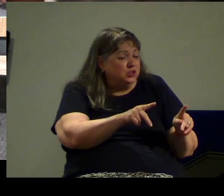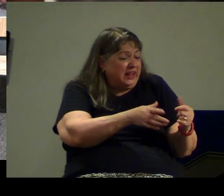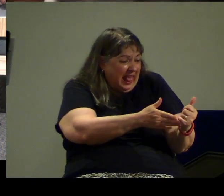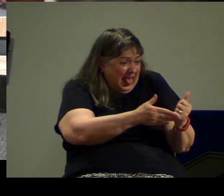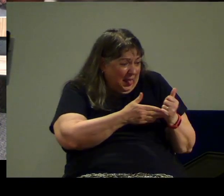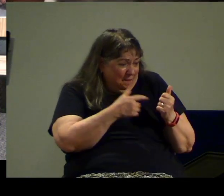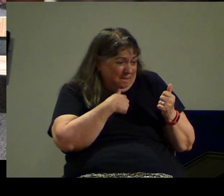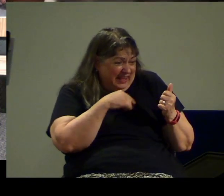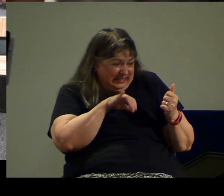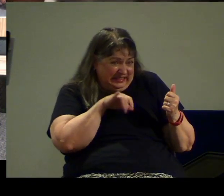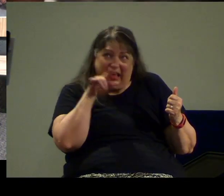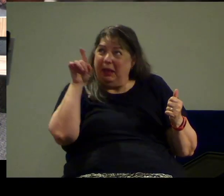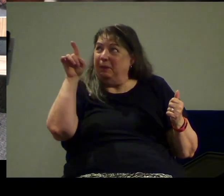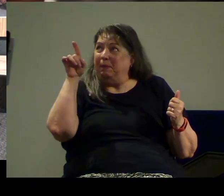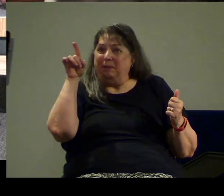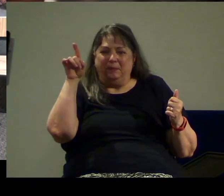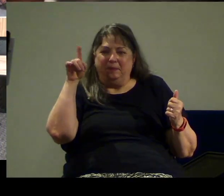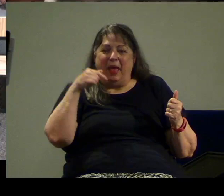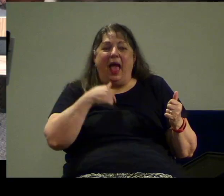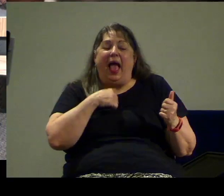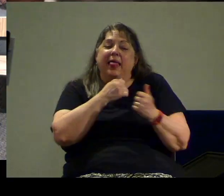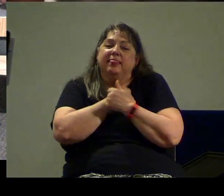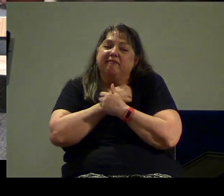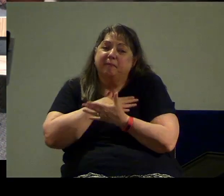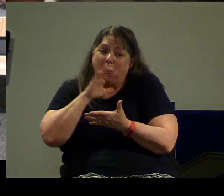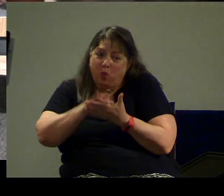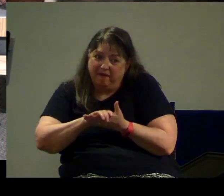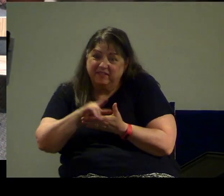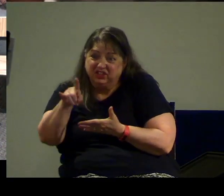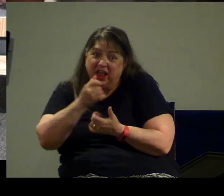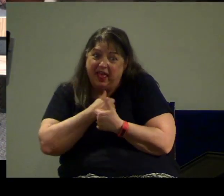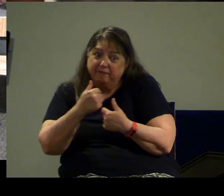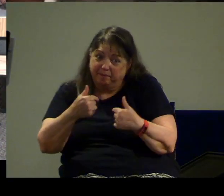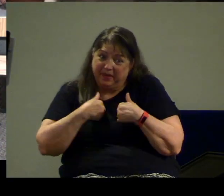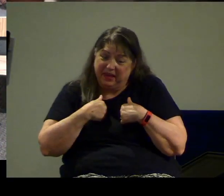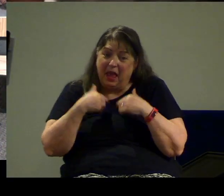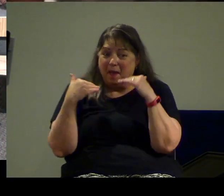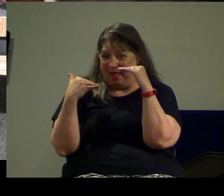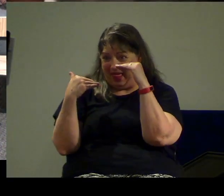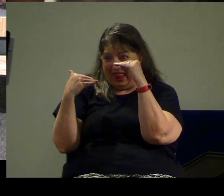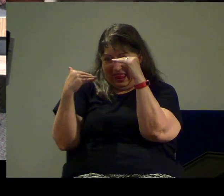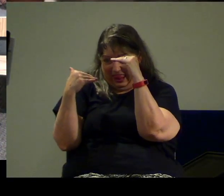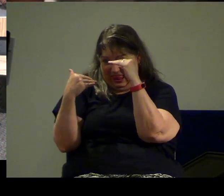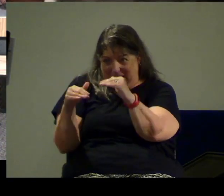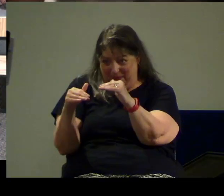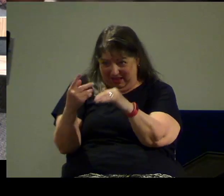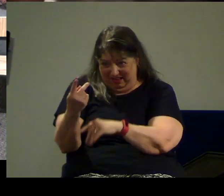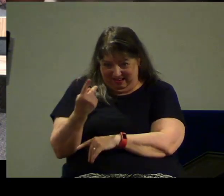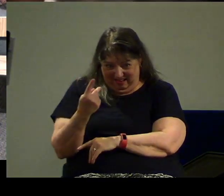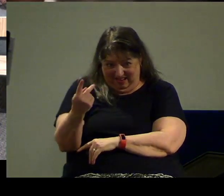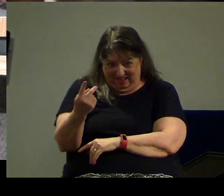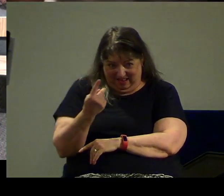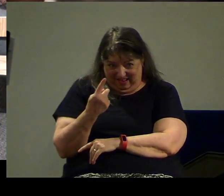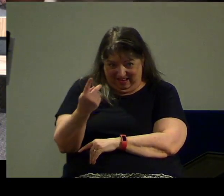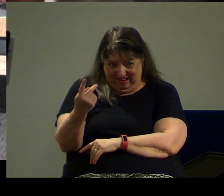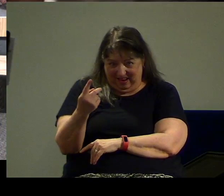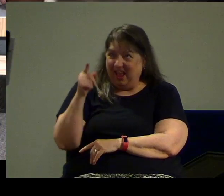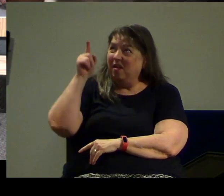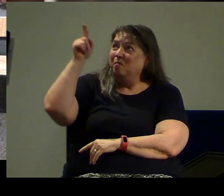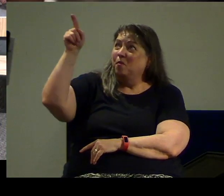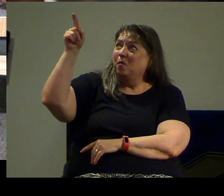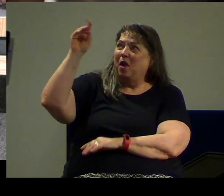do. I love my wife and she loves me. But there's only so much we can do for one another, can't